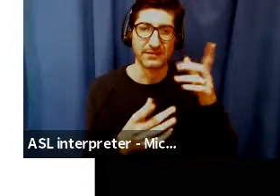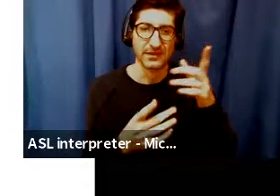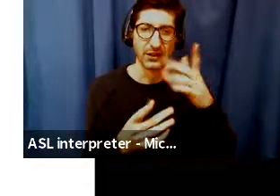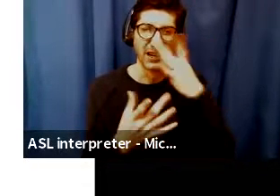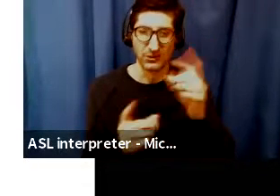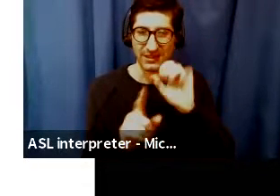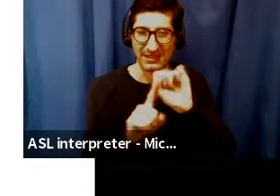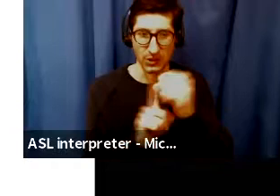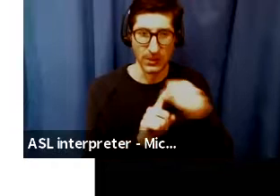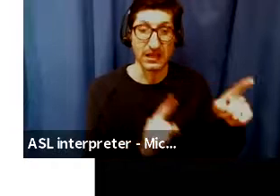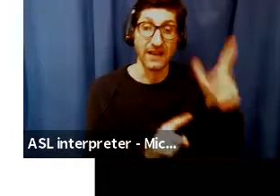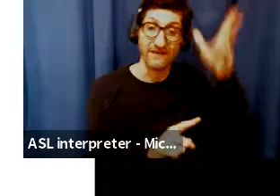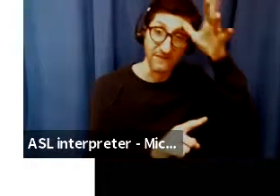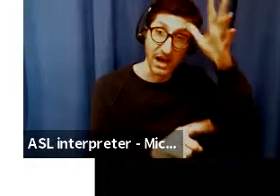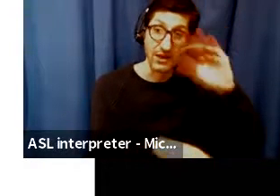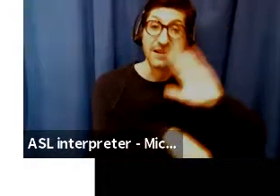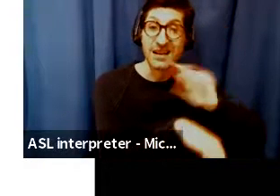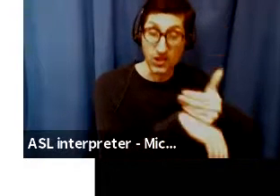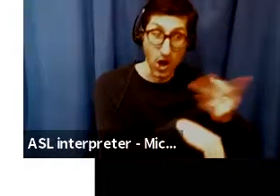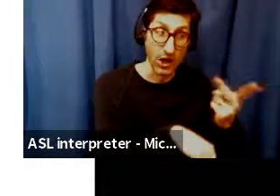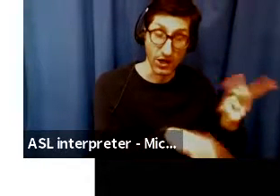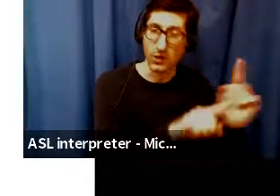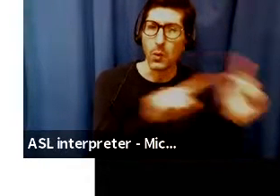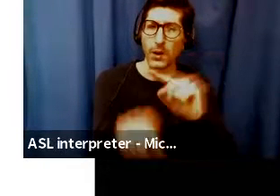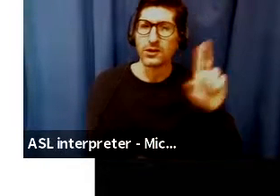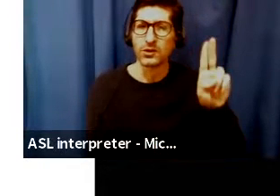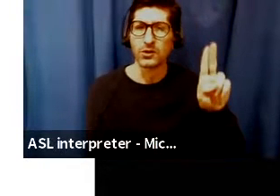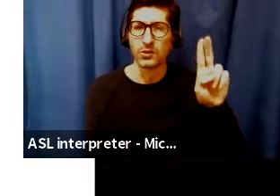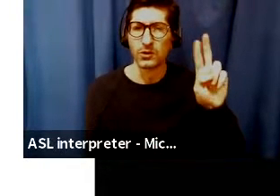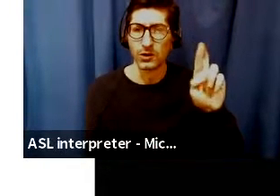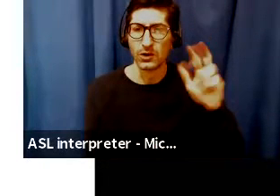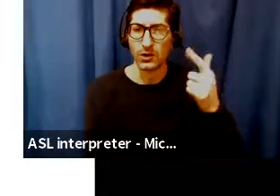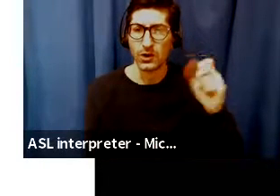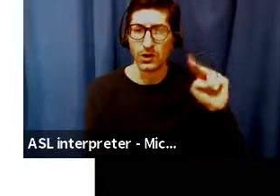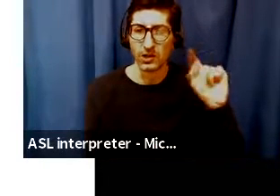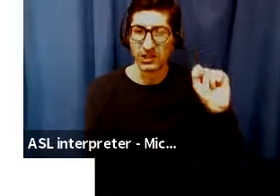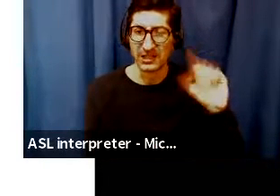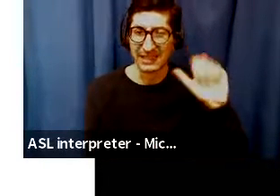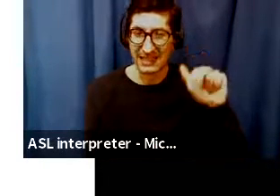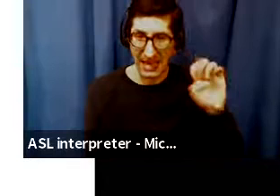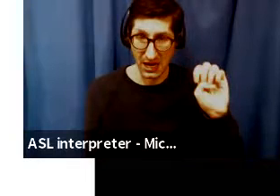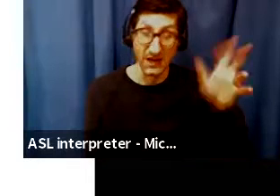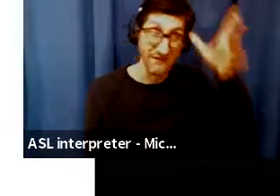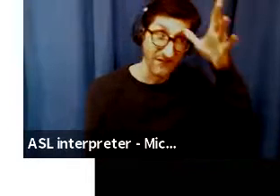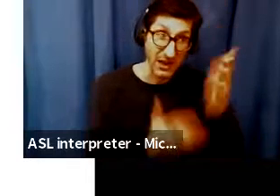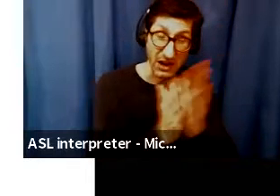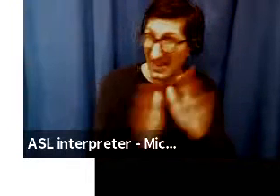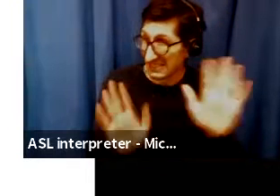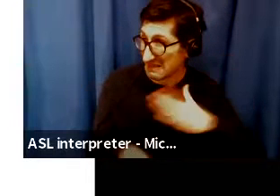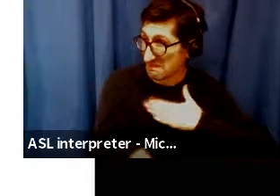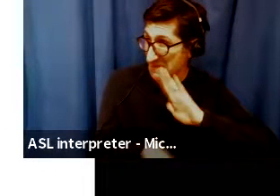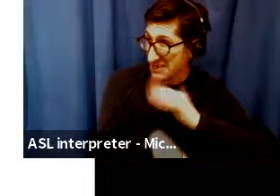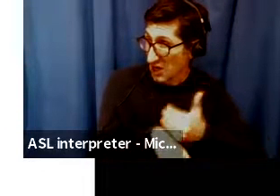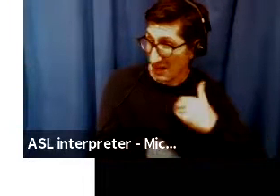and the father asked if his daughter could be seen immediately because she has attention deficit hyperactivity disorder, and